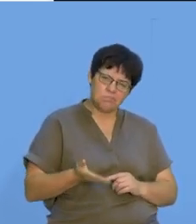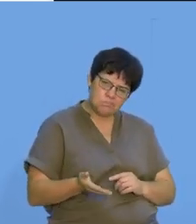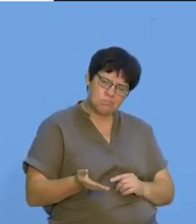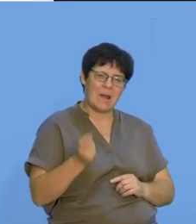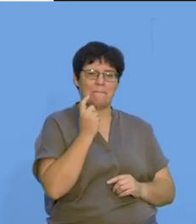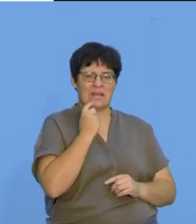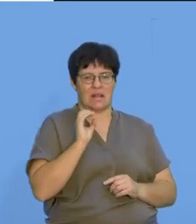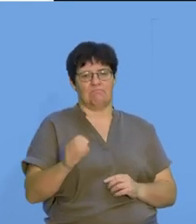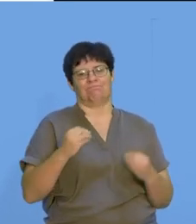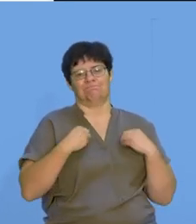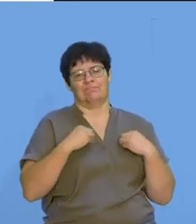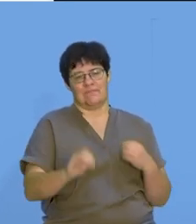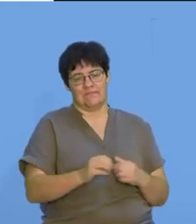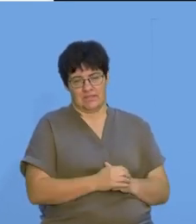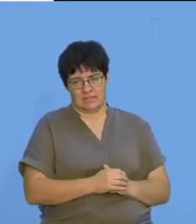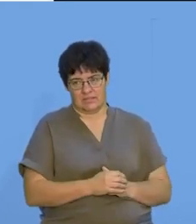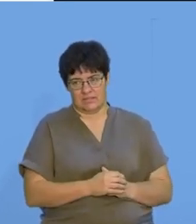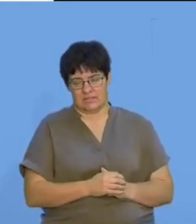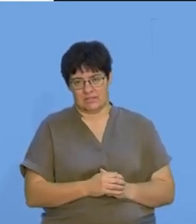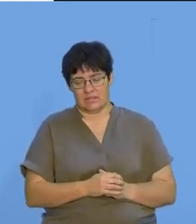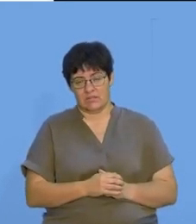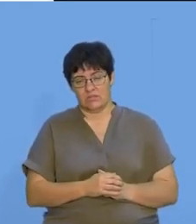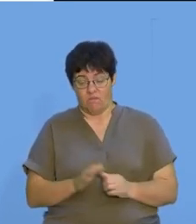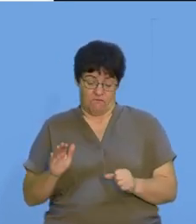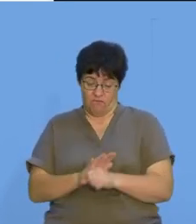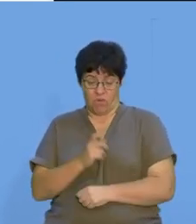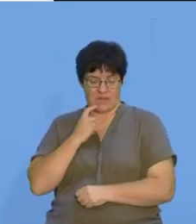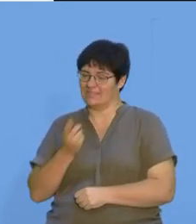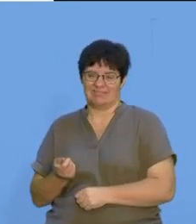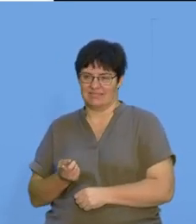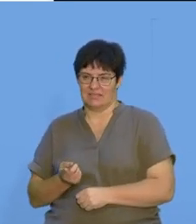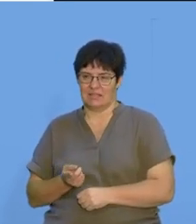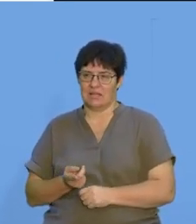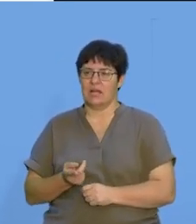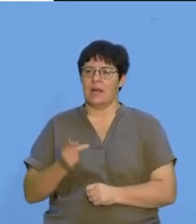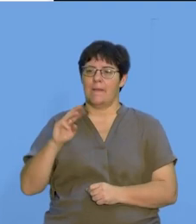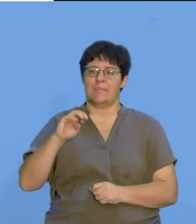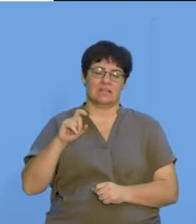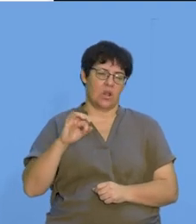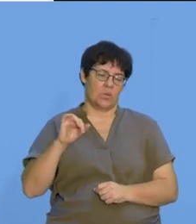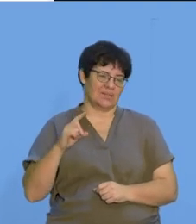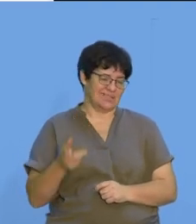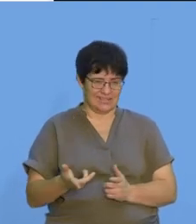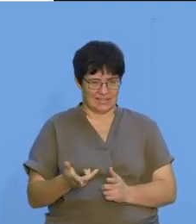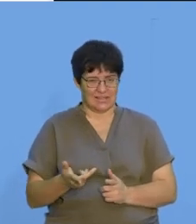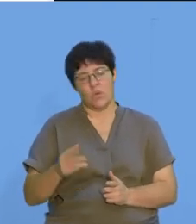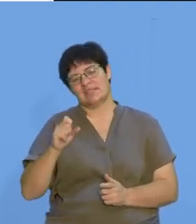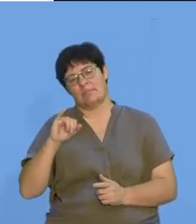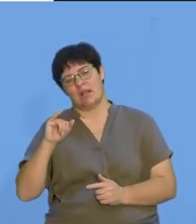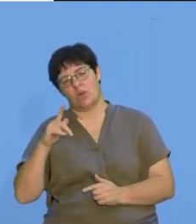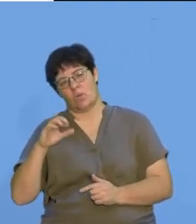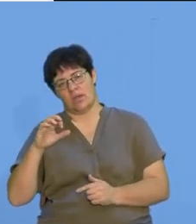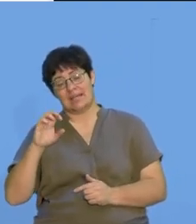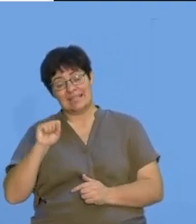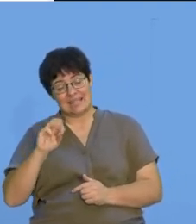show some metallic properties, okay? So the word semi-metals and metalloids can be used interchangeably to